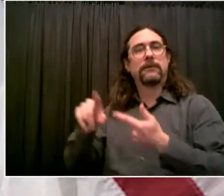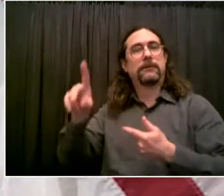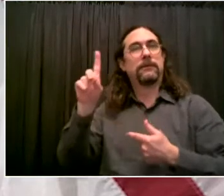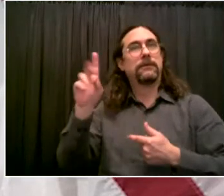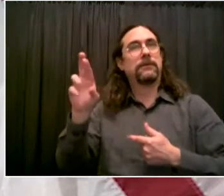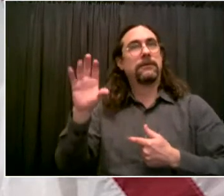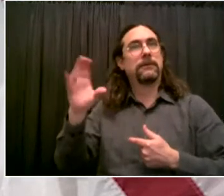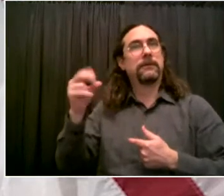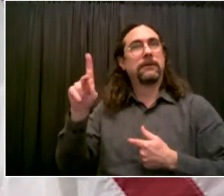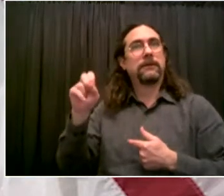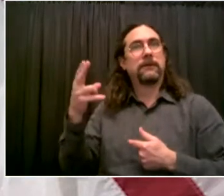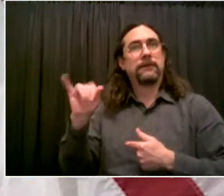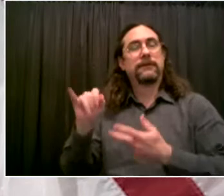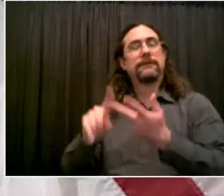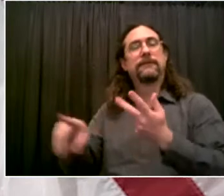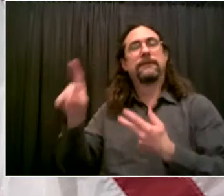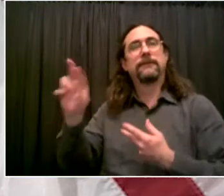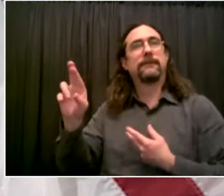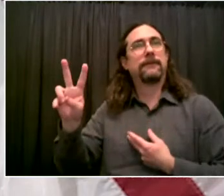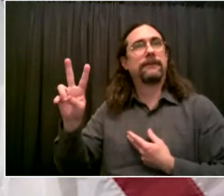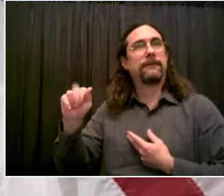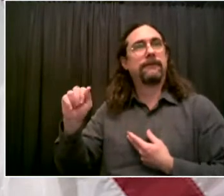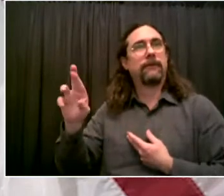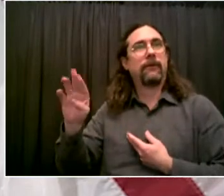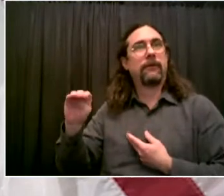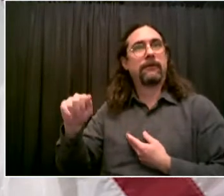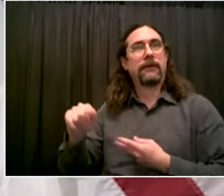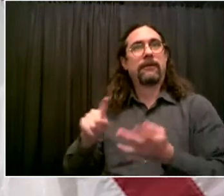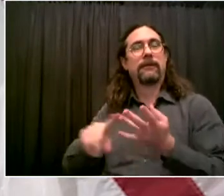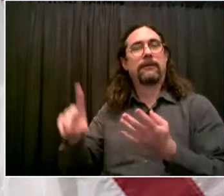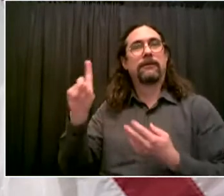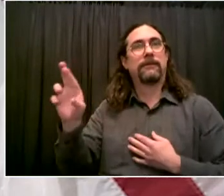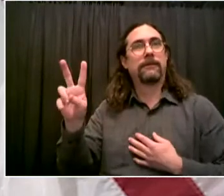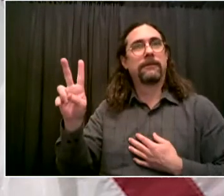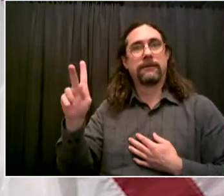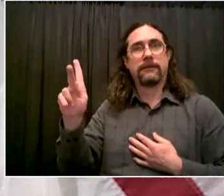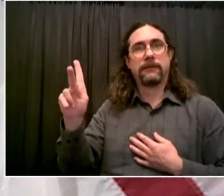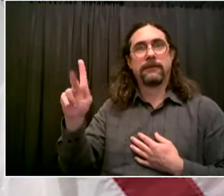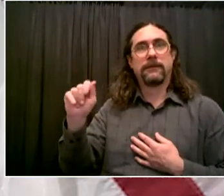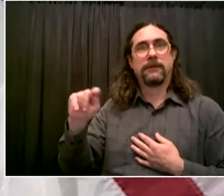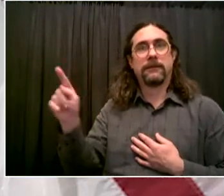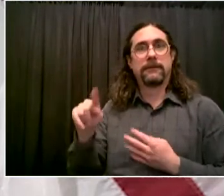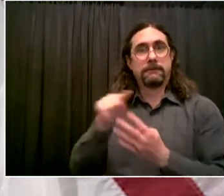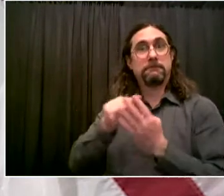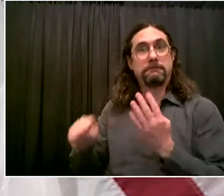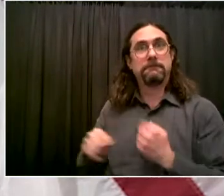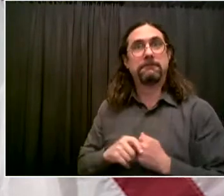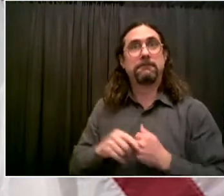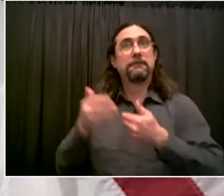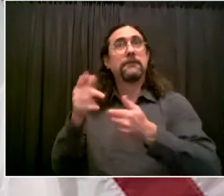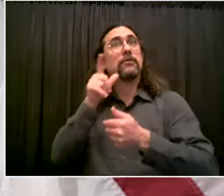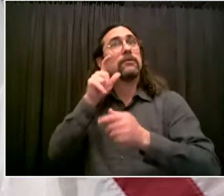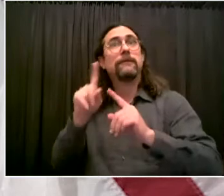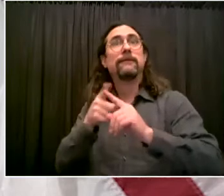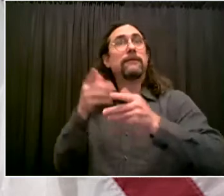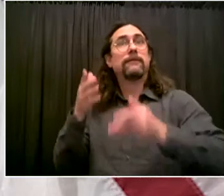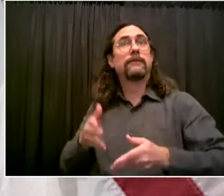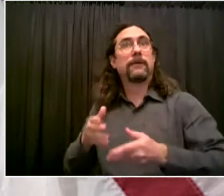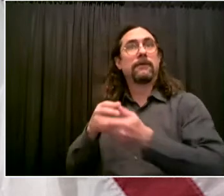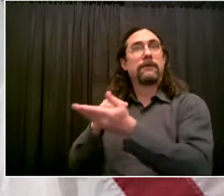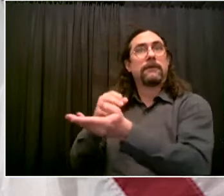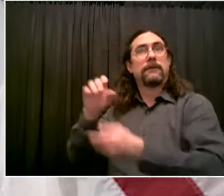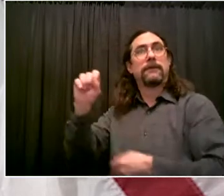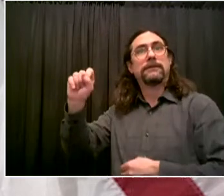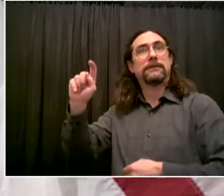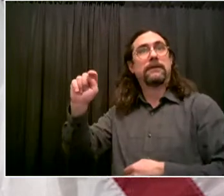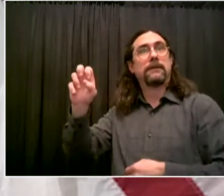and Dr. Mitchell Katz, CEO of Health and Hospitals. With that, we'll go to Steve from WCBS Radio. Hey, good morning,